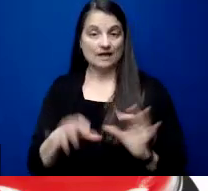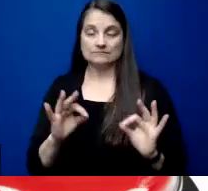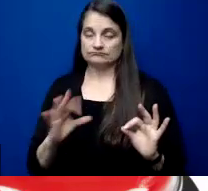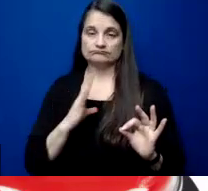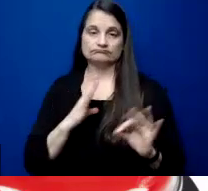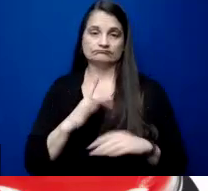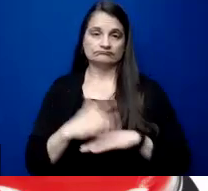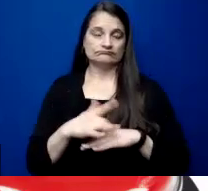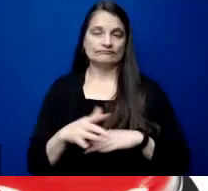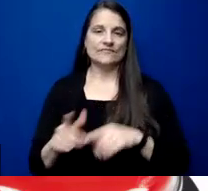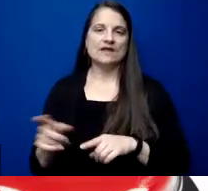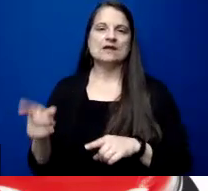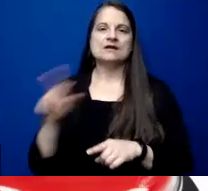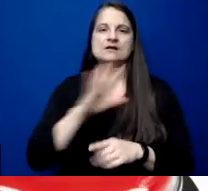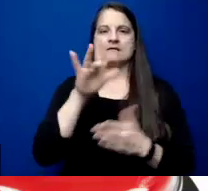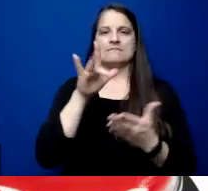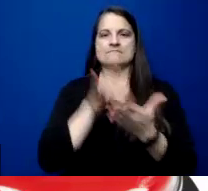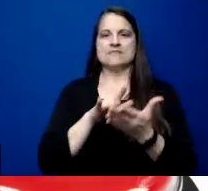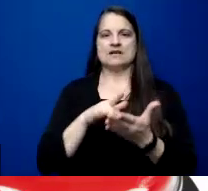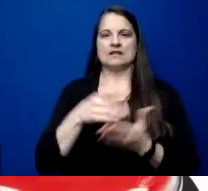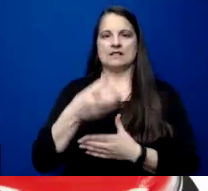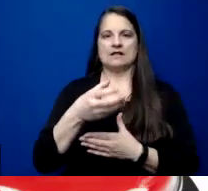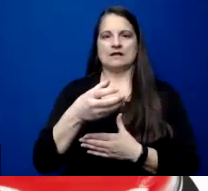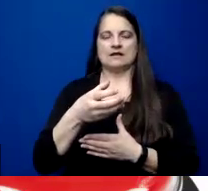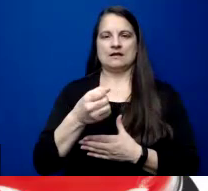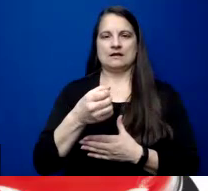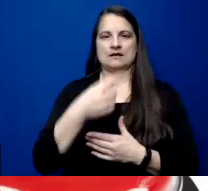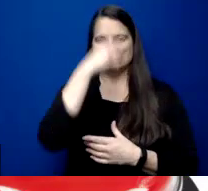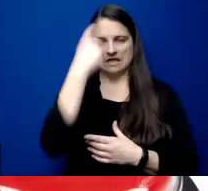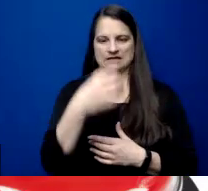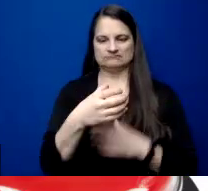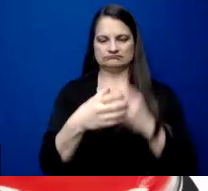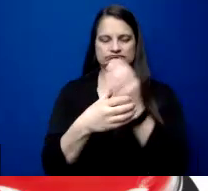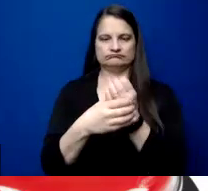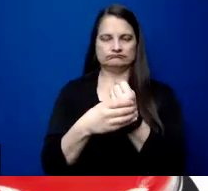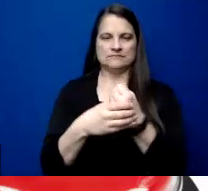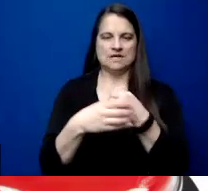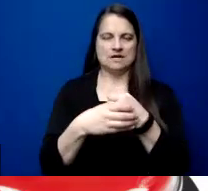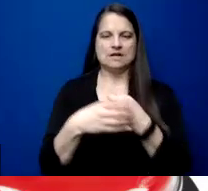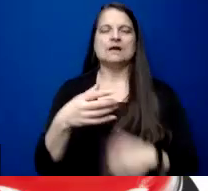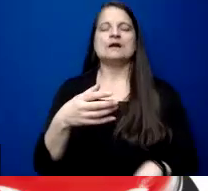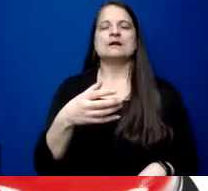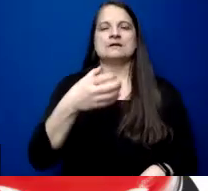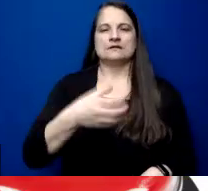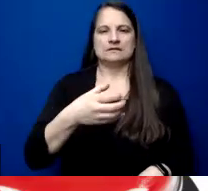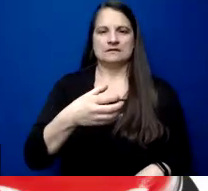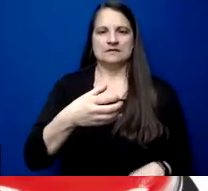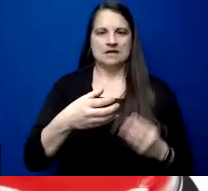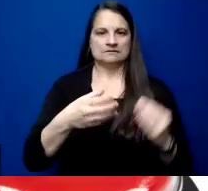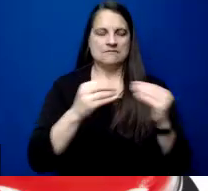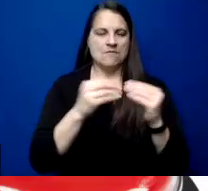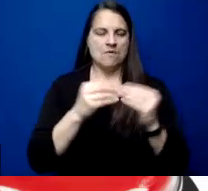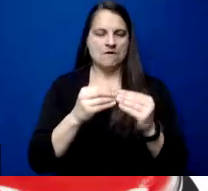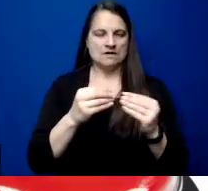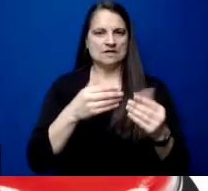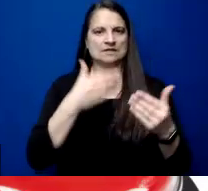also have a couple different grip switch options. So if your hand being in an upright position is most comfortable and accessible for